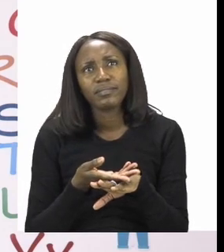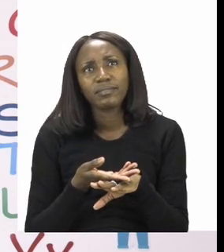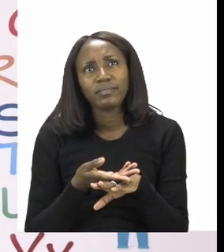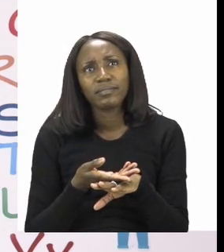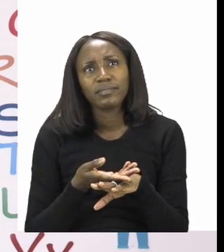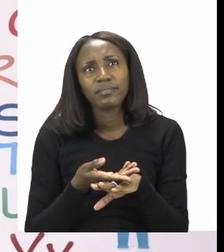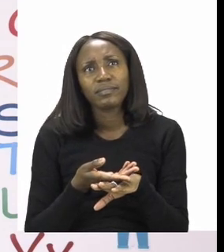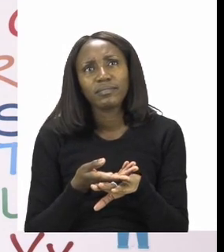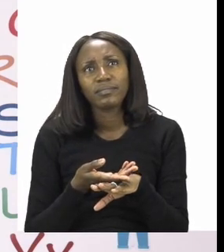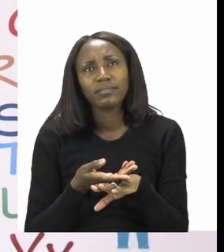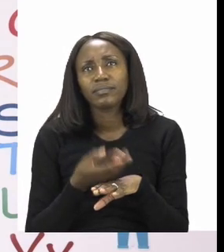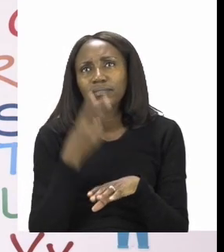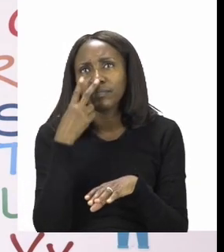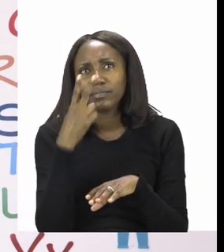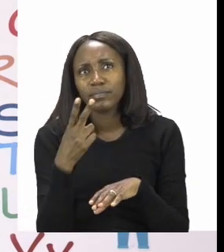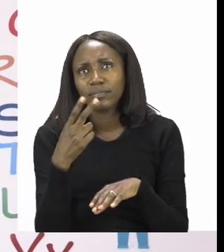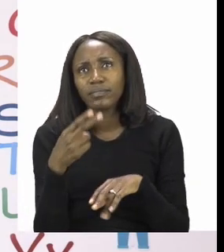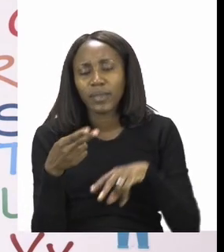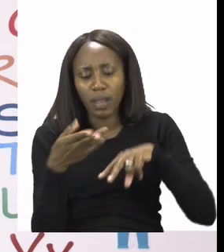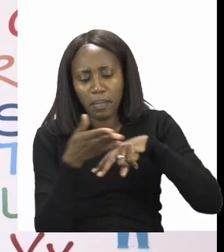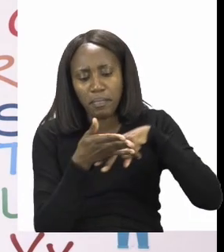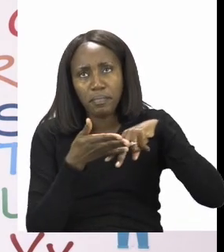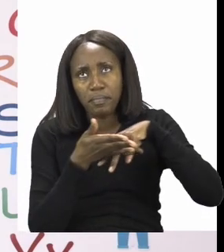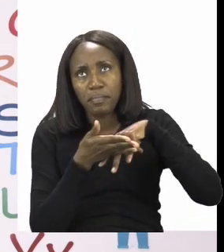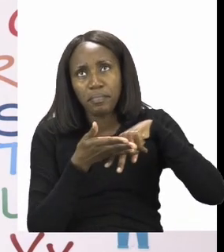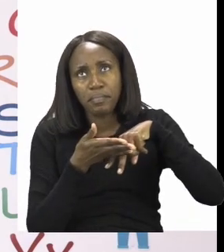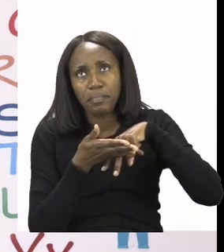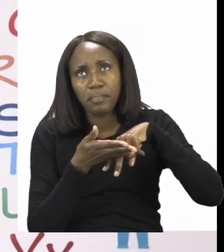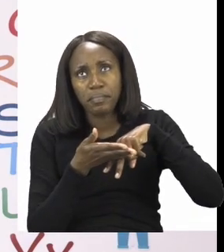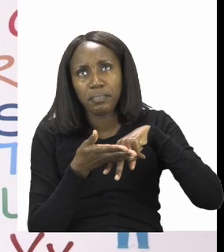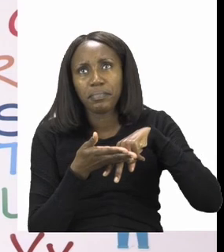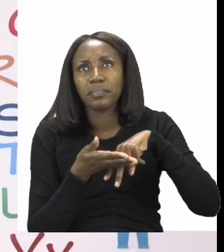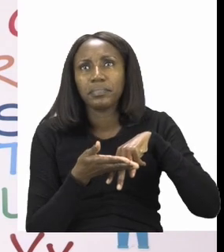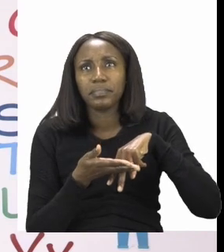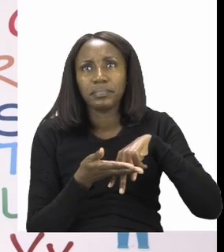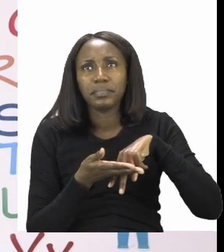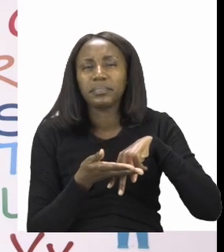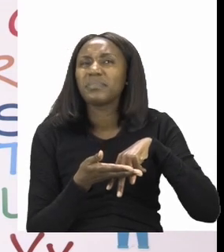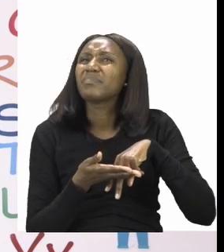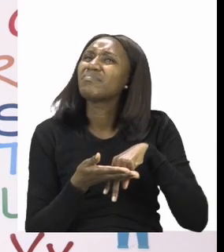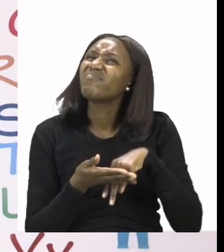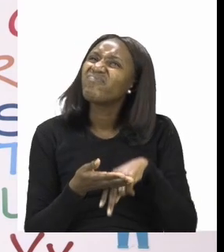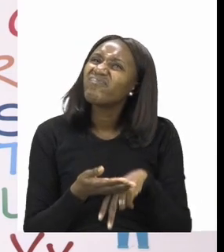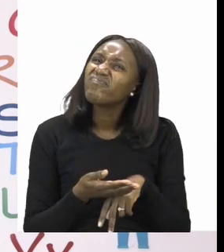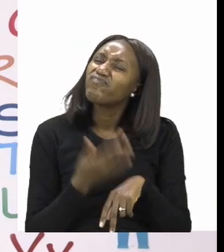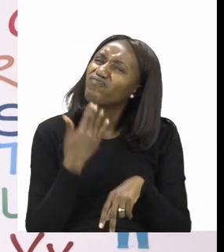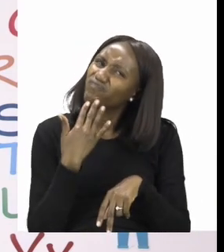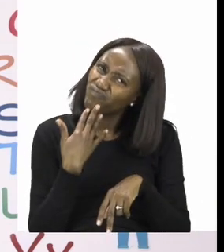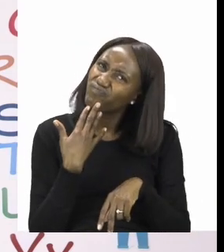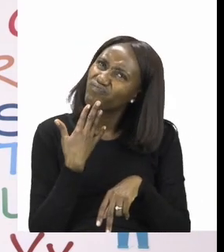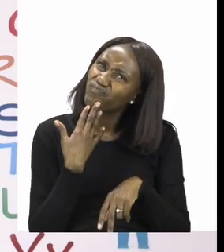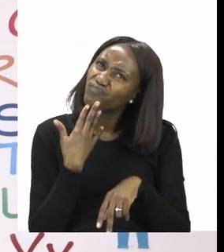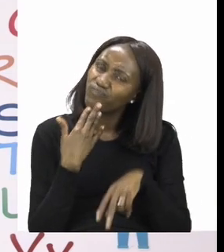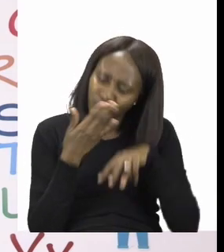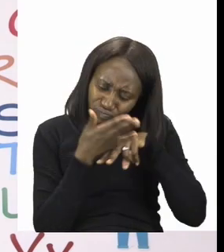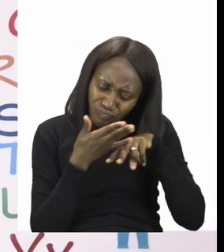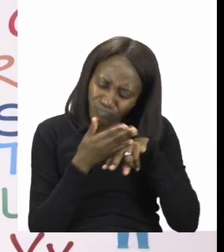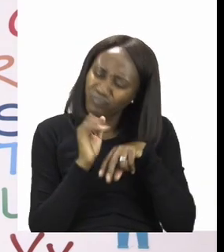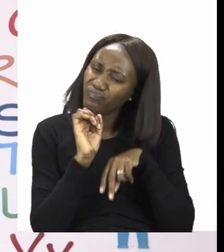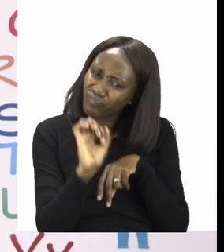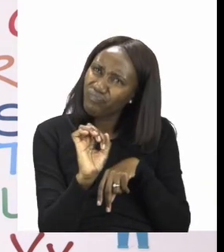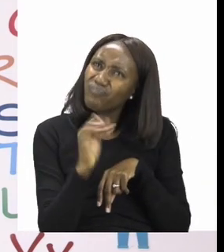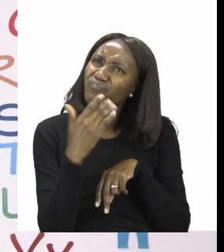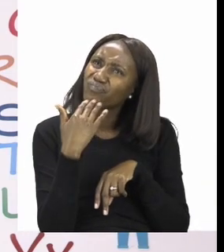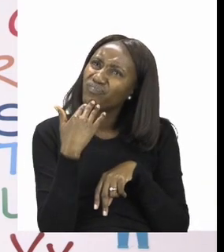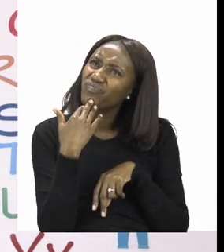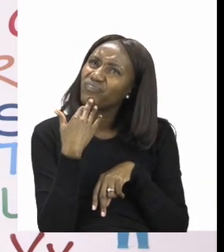a pair of shorts. So we need to find out whose